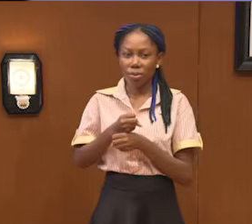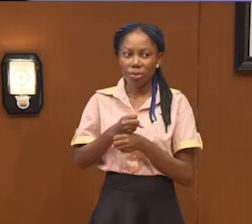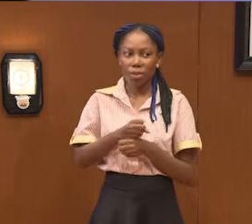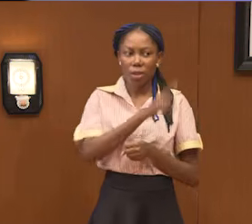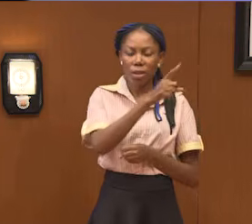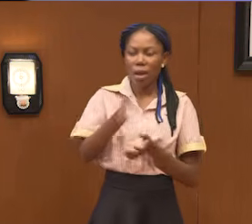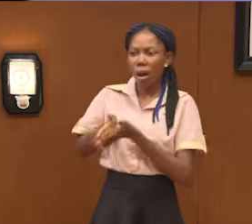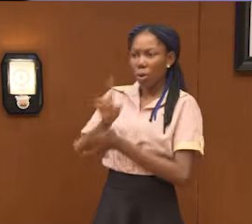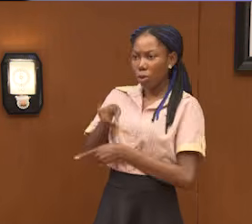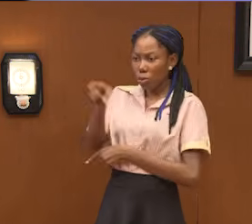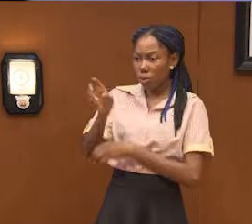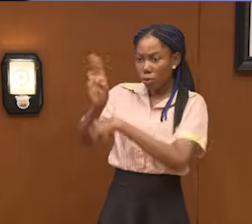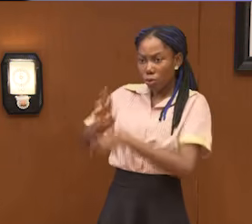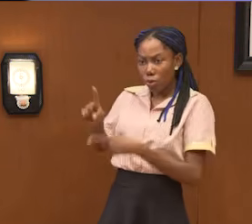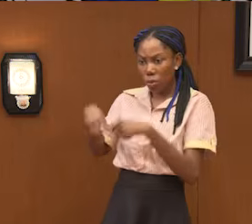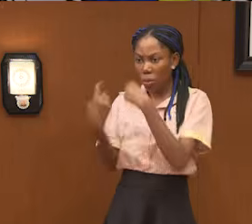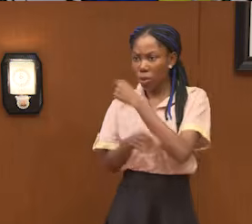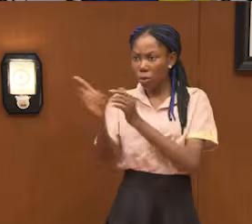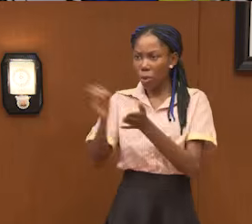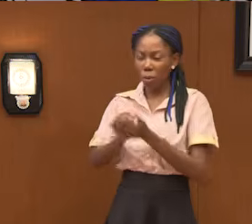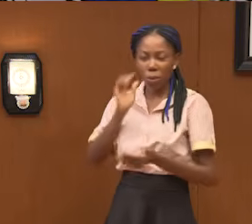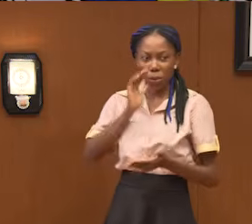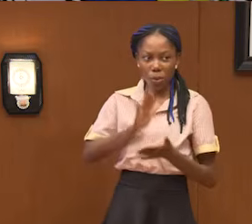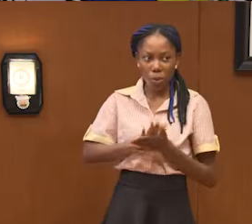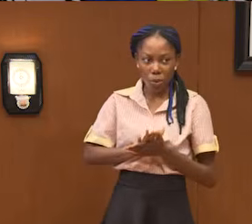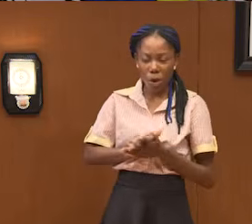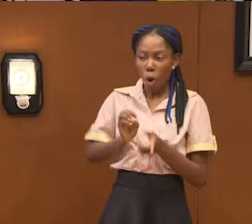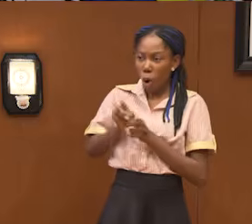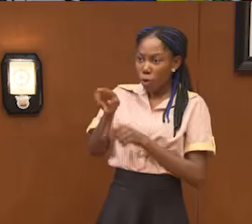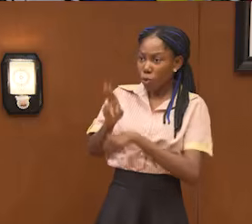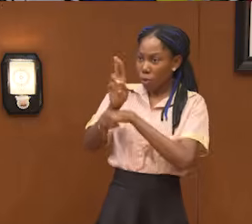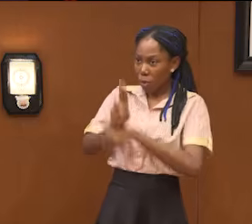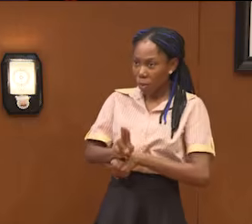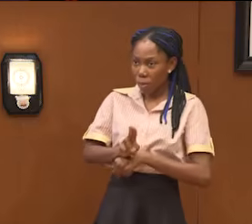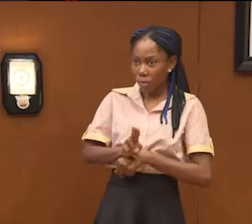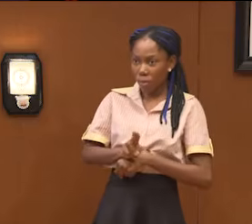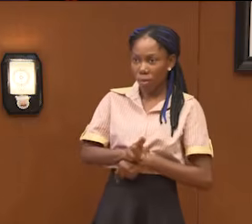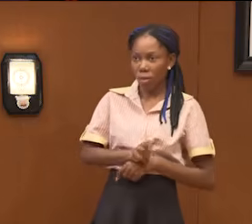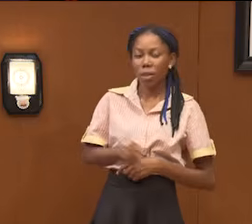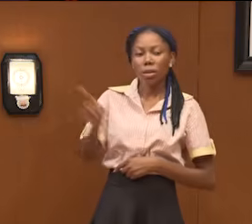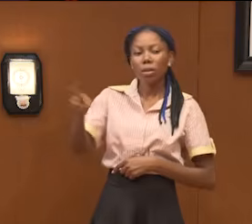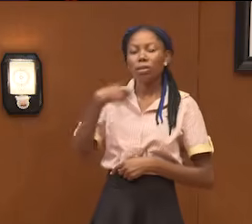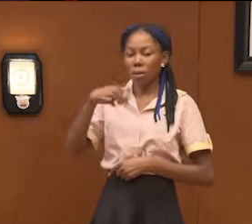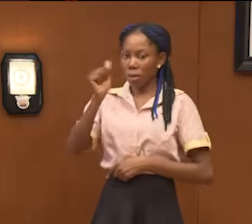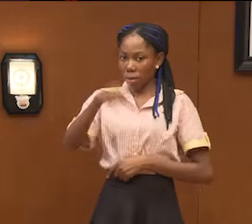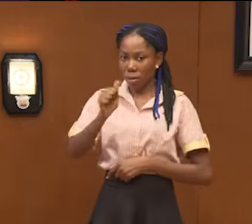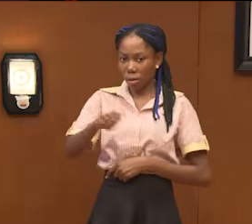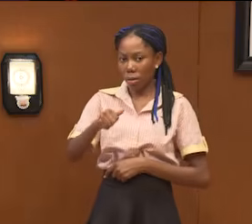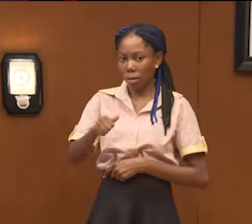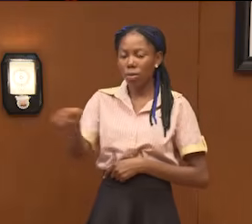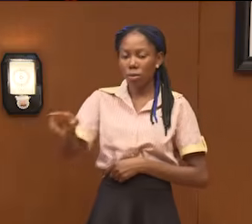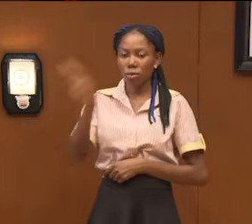Do you normally beat her? What? You do beat her? Or you used to beat her? I beat her. Over 16 I will not lie. I beat